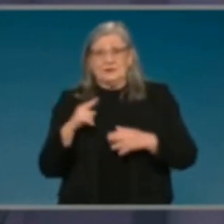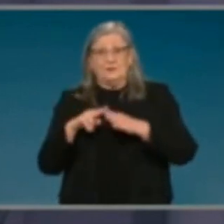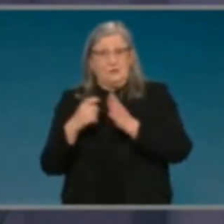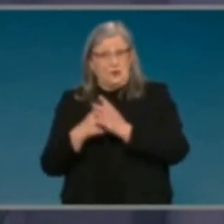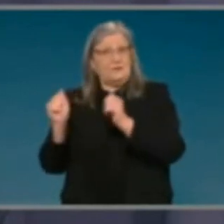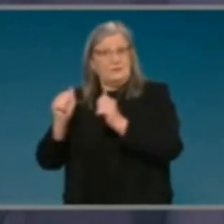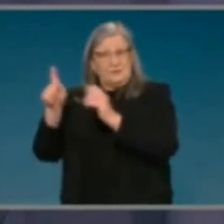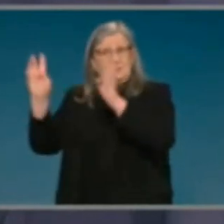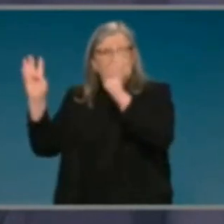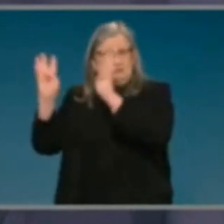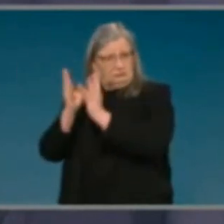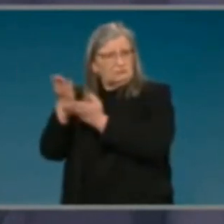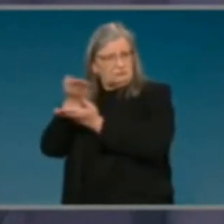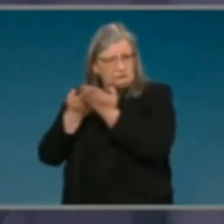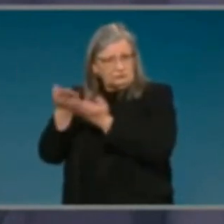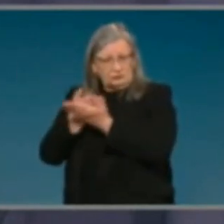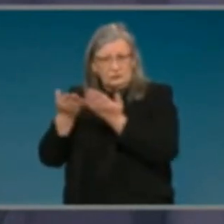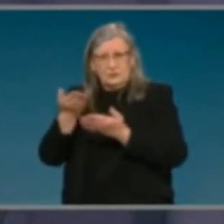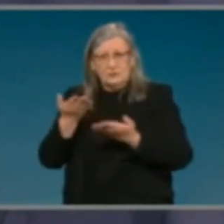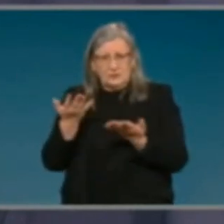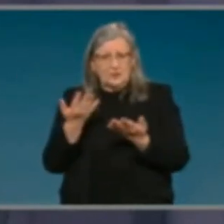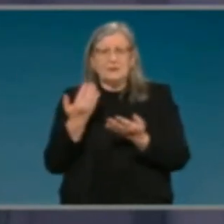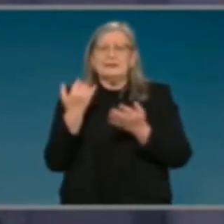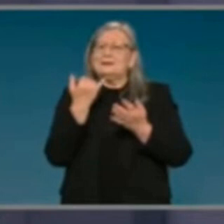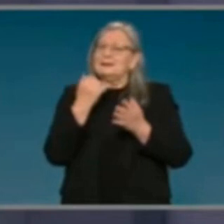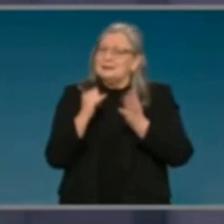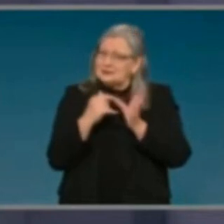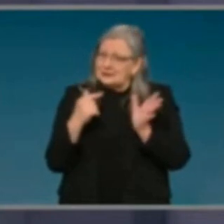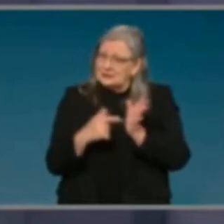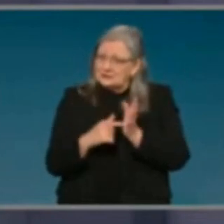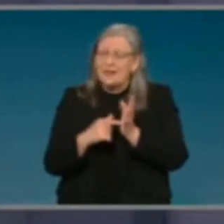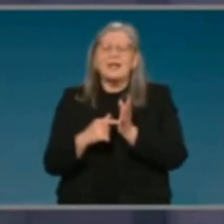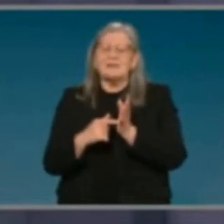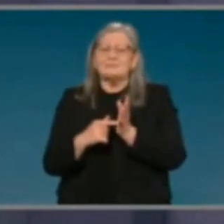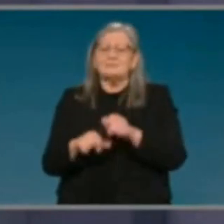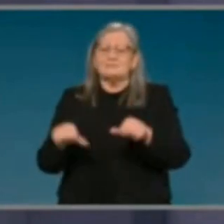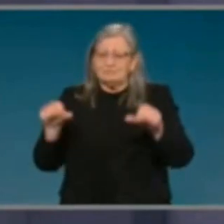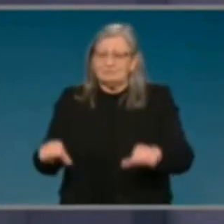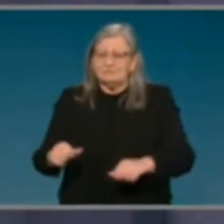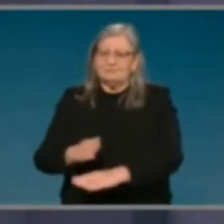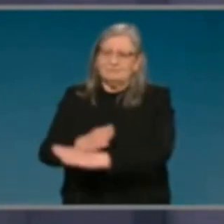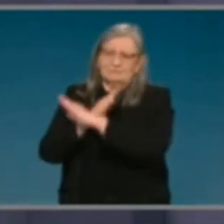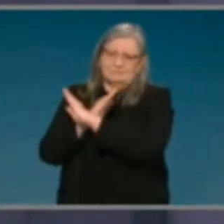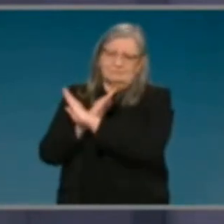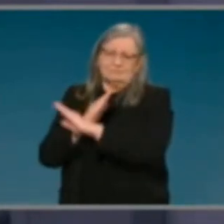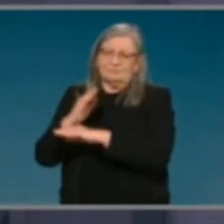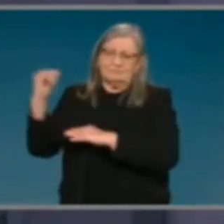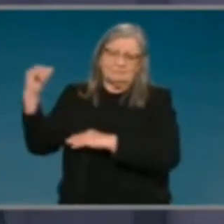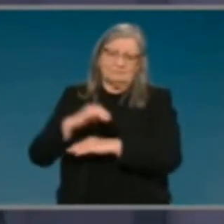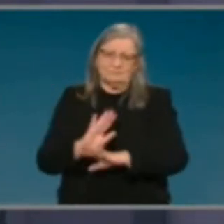the steps to cease those flights and to close those borders. The Prime Minister is,